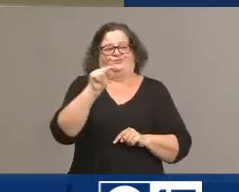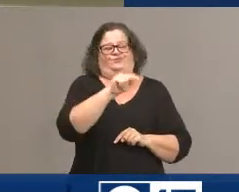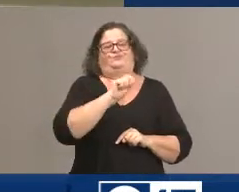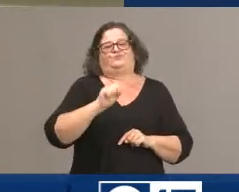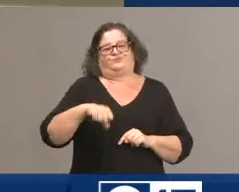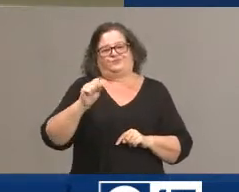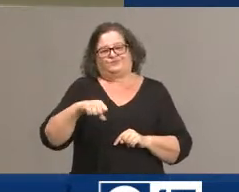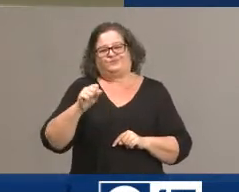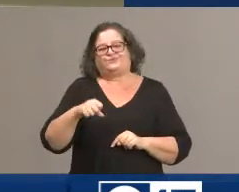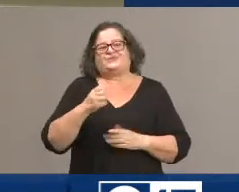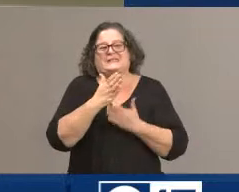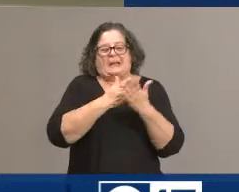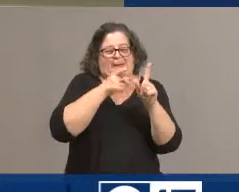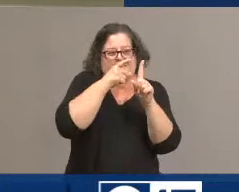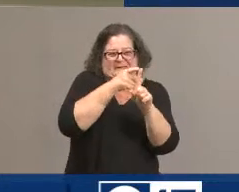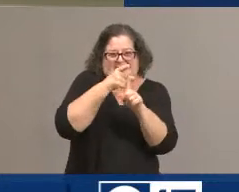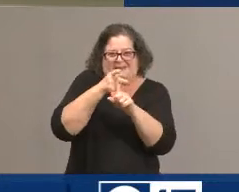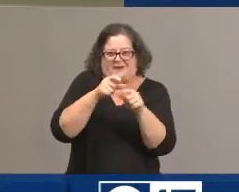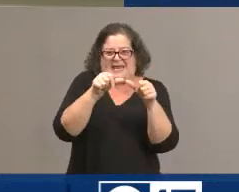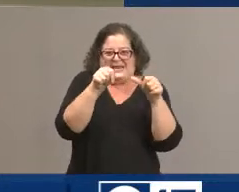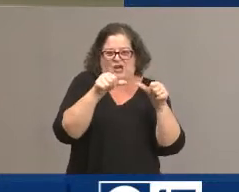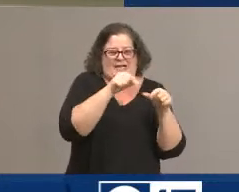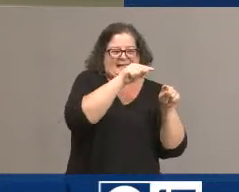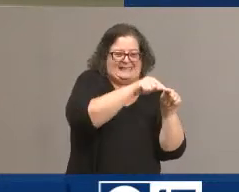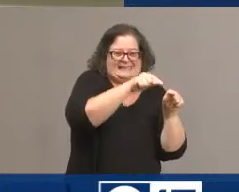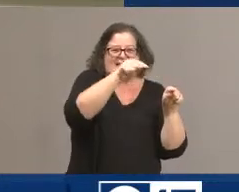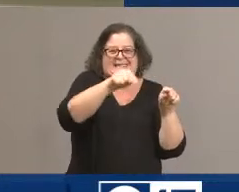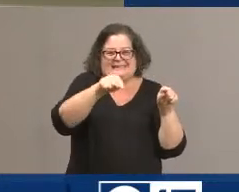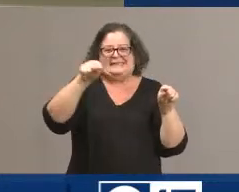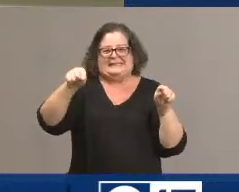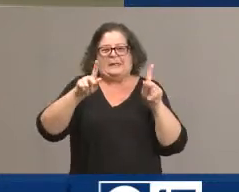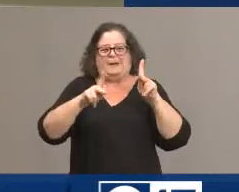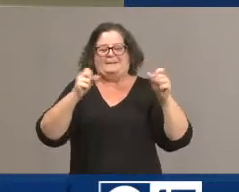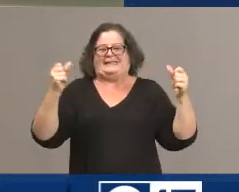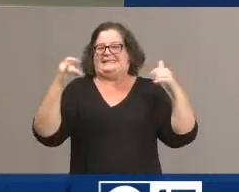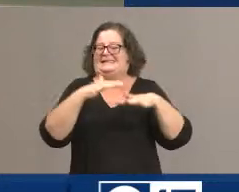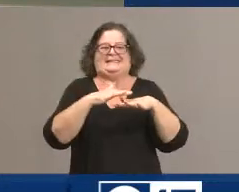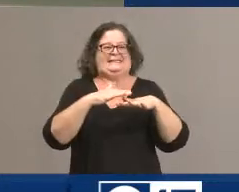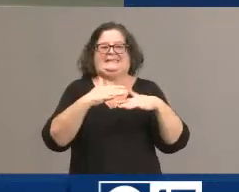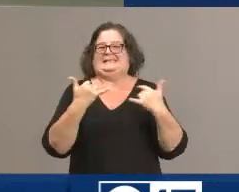more aggressive actions, and that's what we're going to do today.